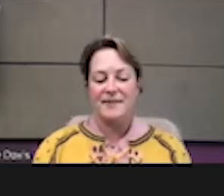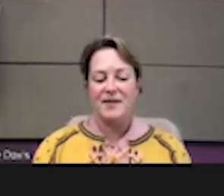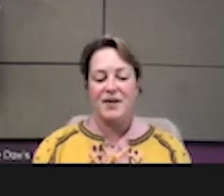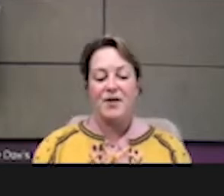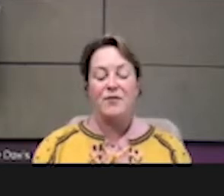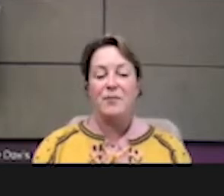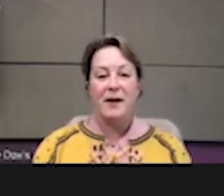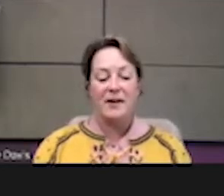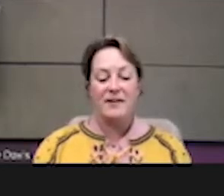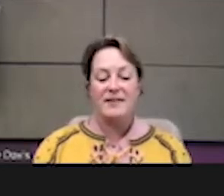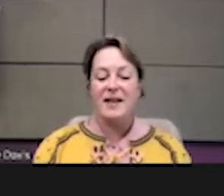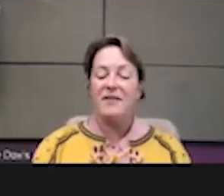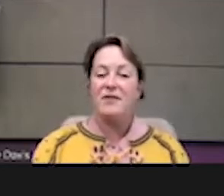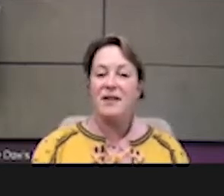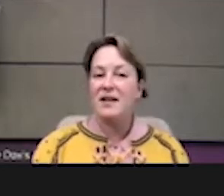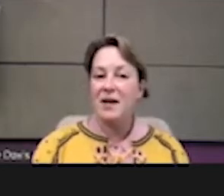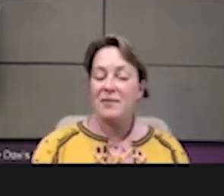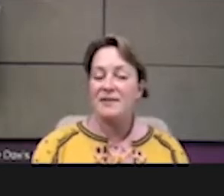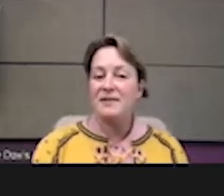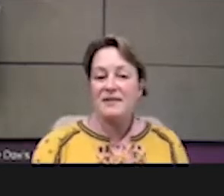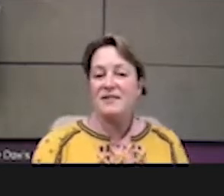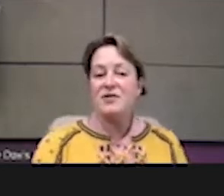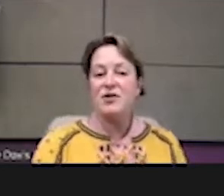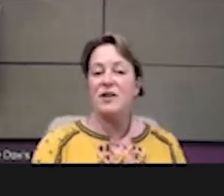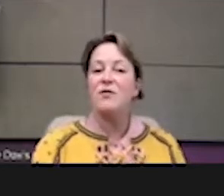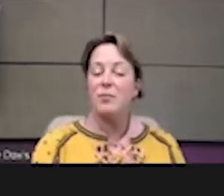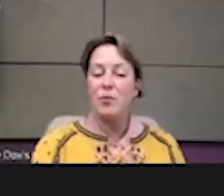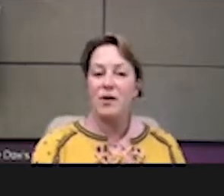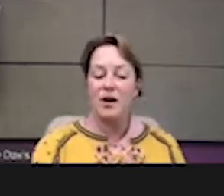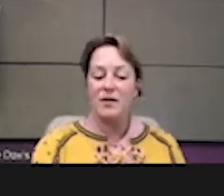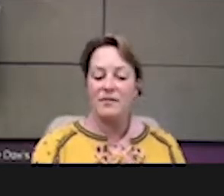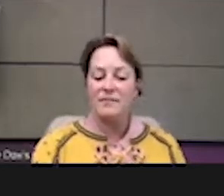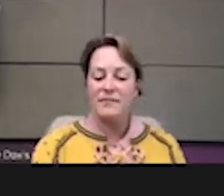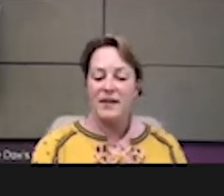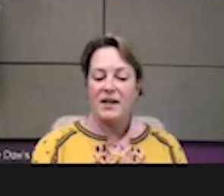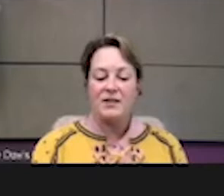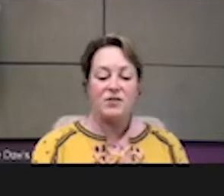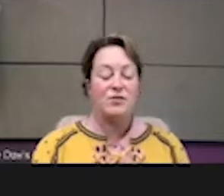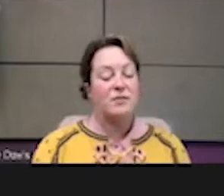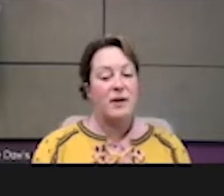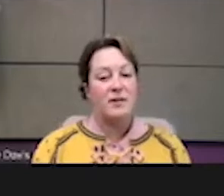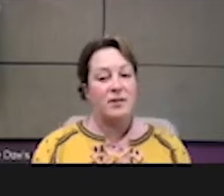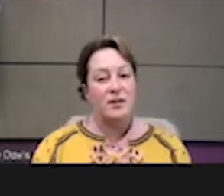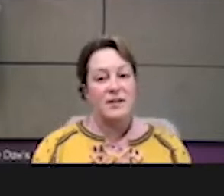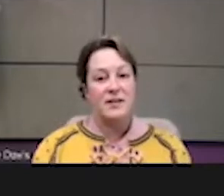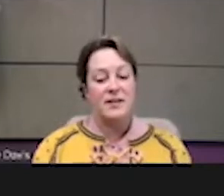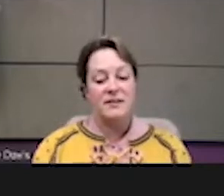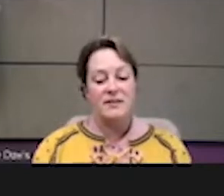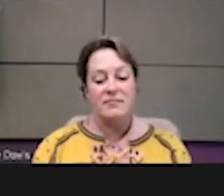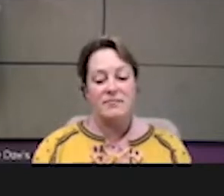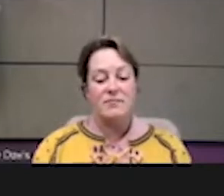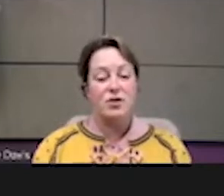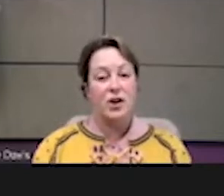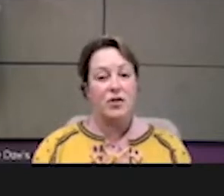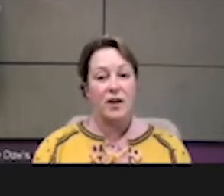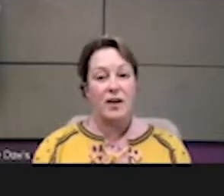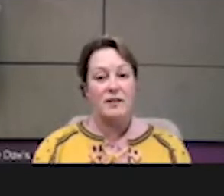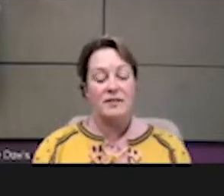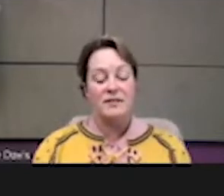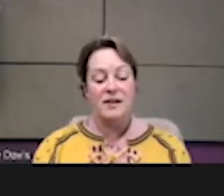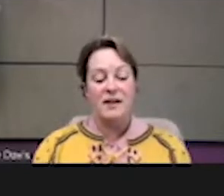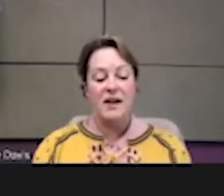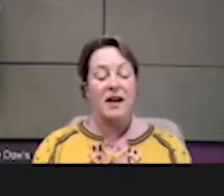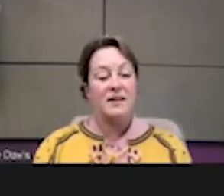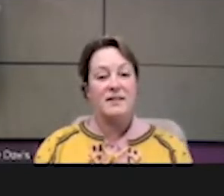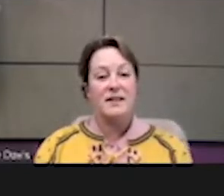IC is an app that is accessible by staff, students, and parents from any device that can be connected to the